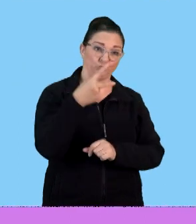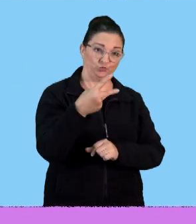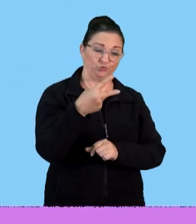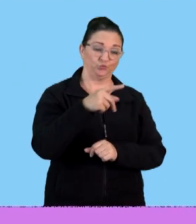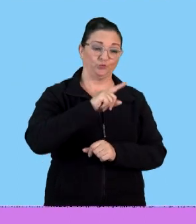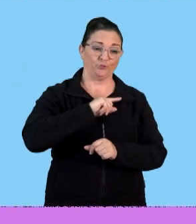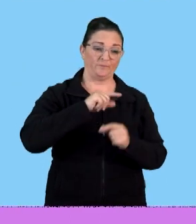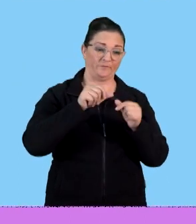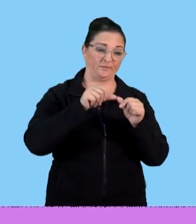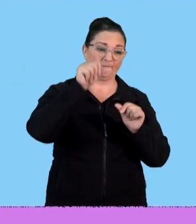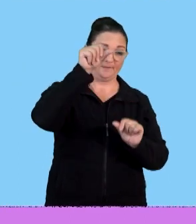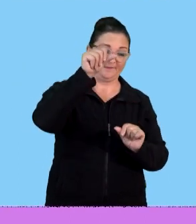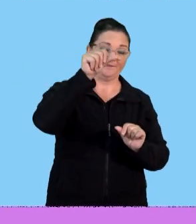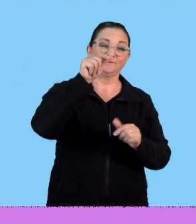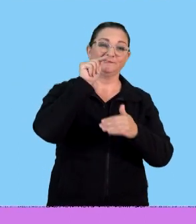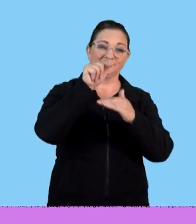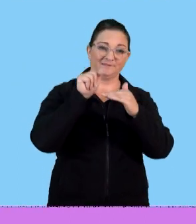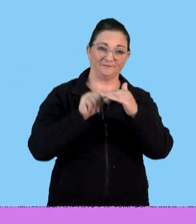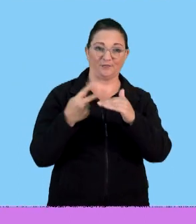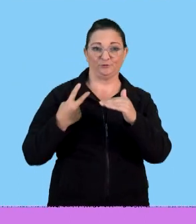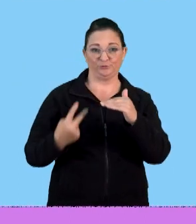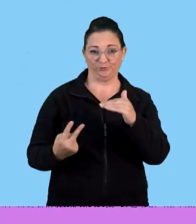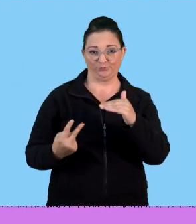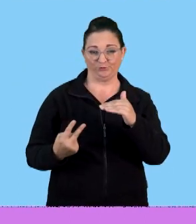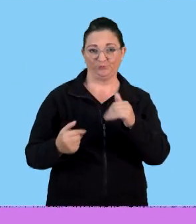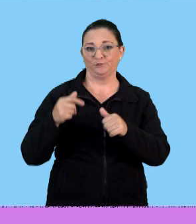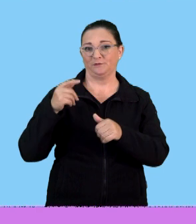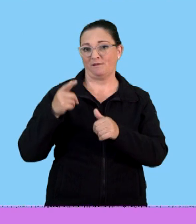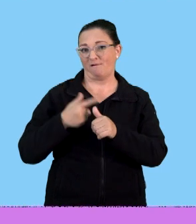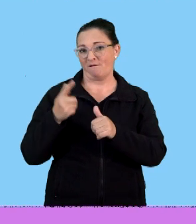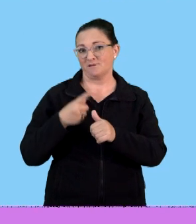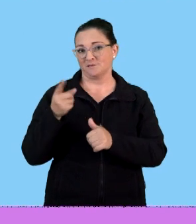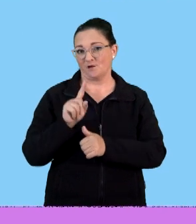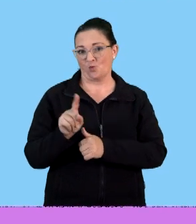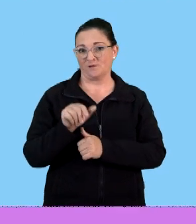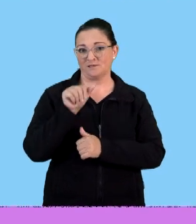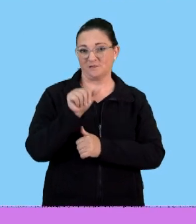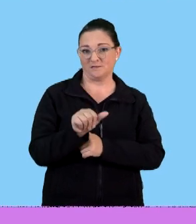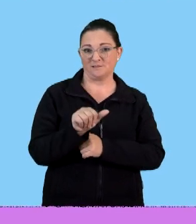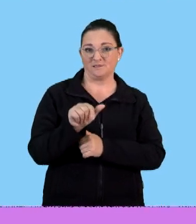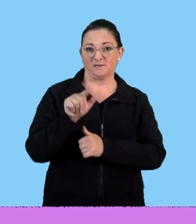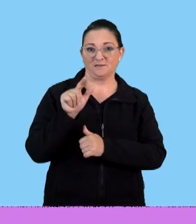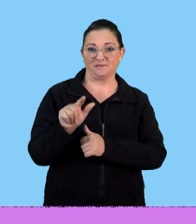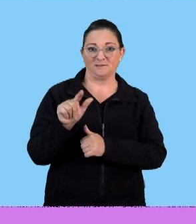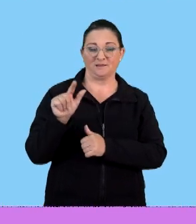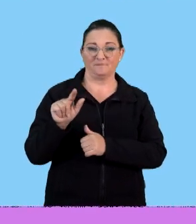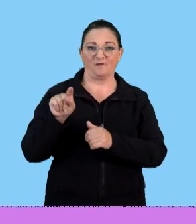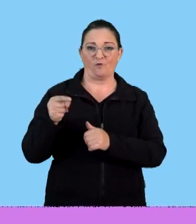panels, I took my total length here, that's left, and I divided that by 2. Ended up with an answer of